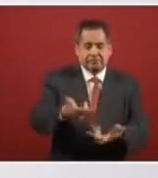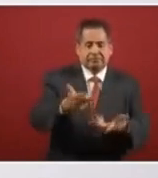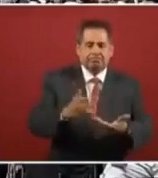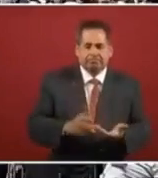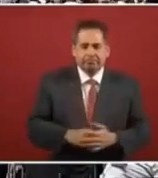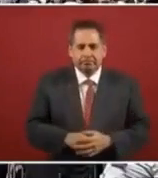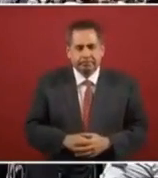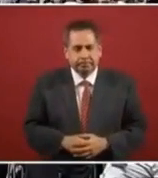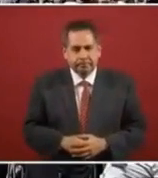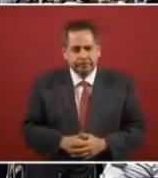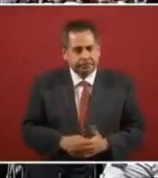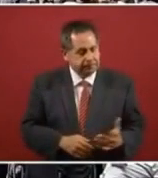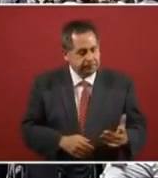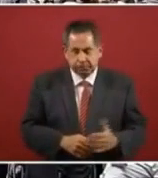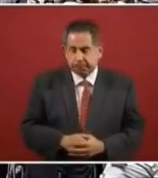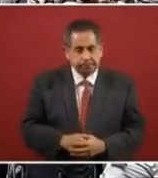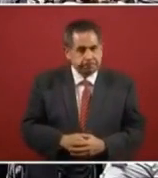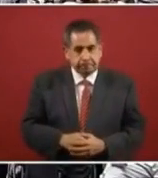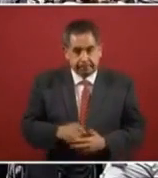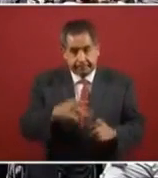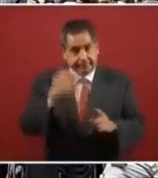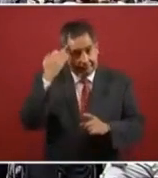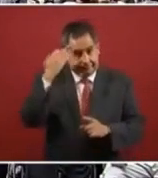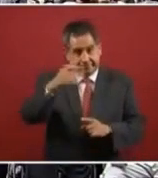it is lamentable